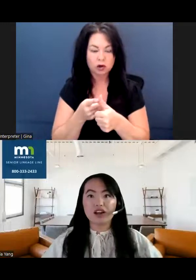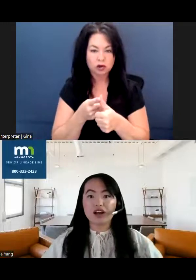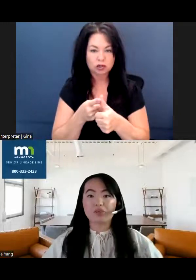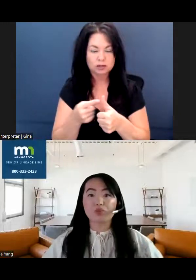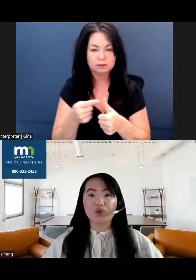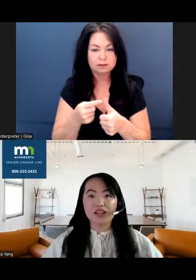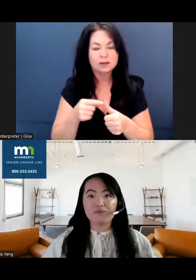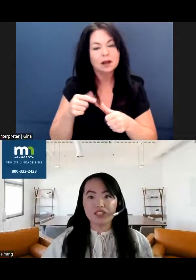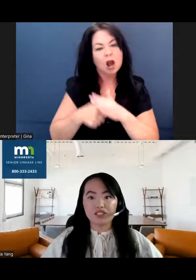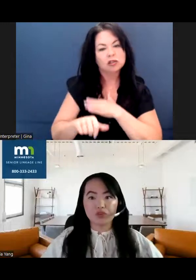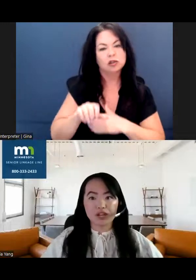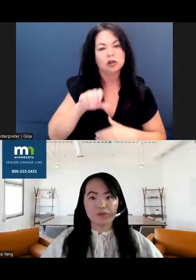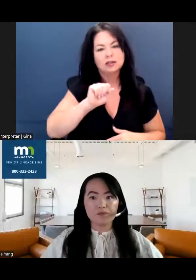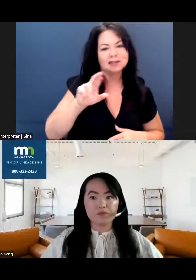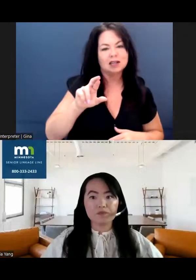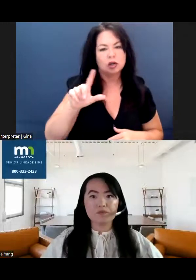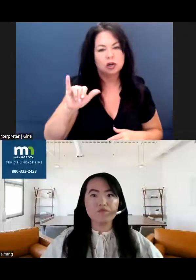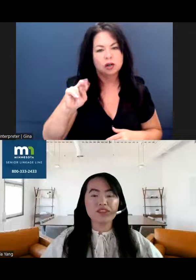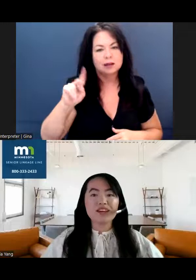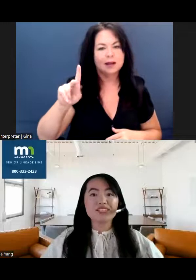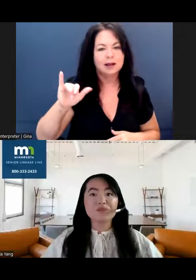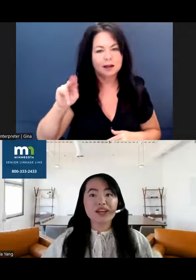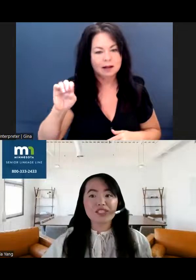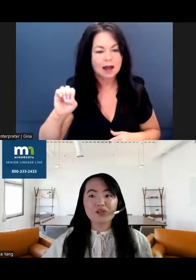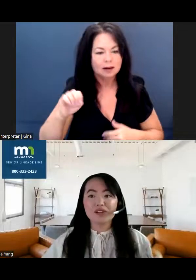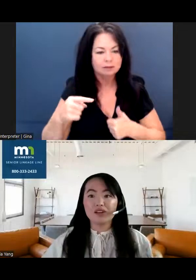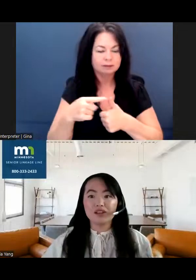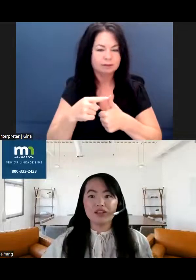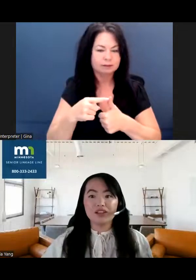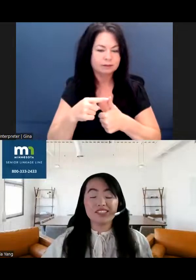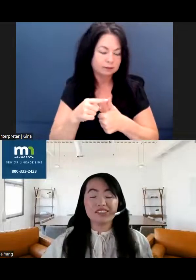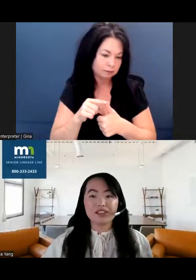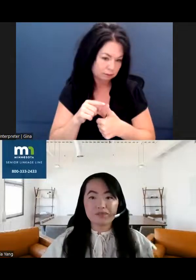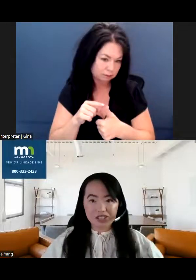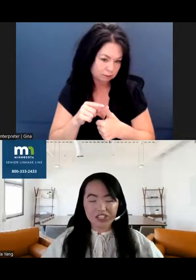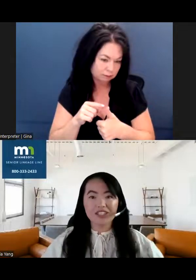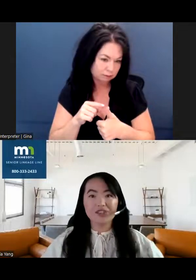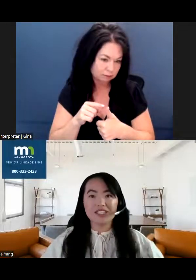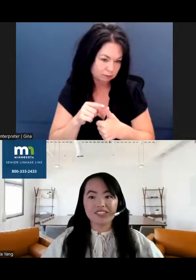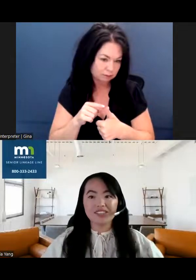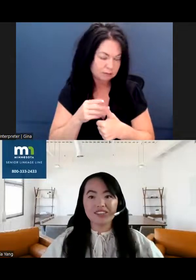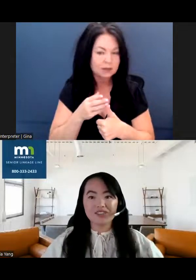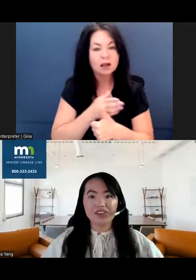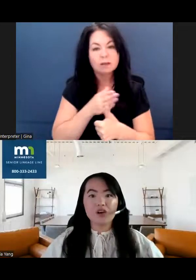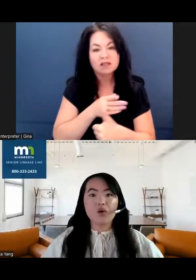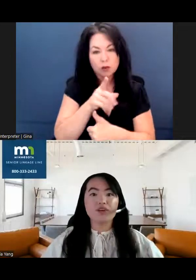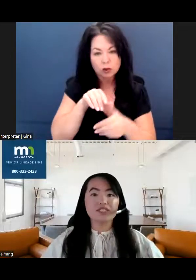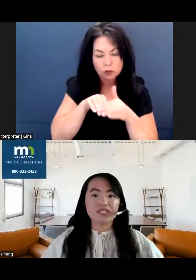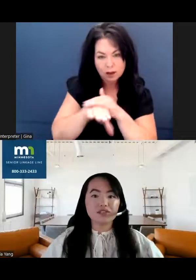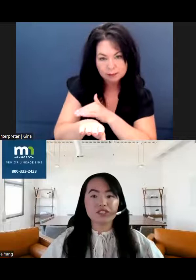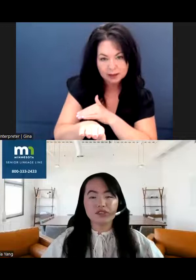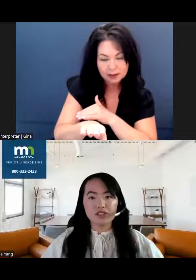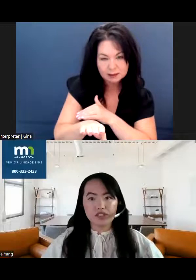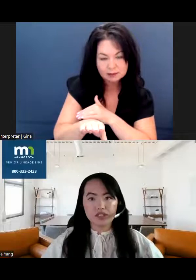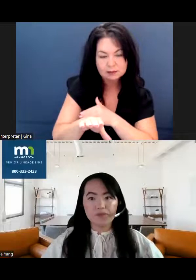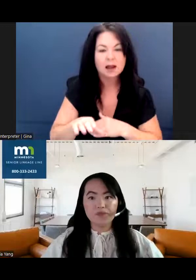called our pre-admission screening. So prior to an admission to an assisted living or